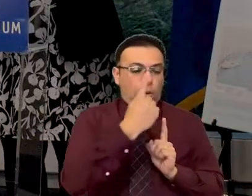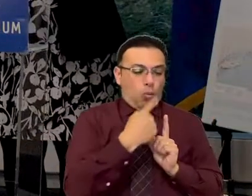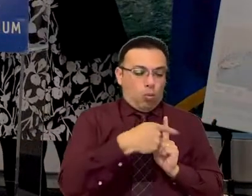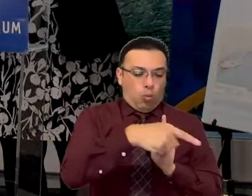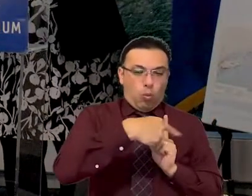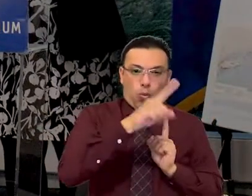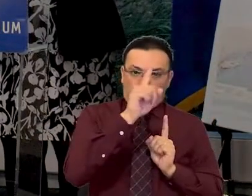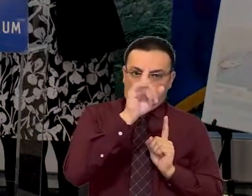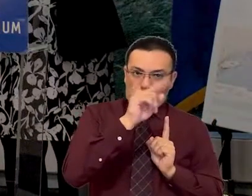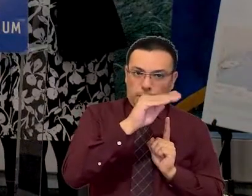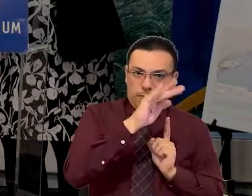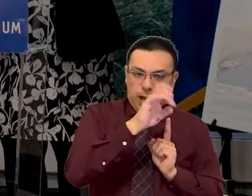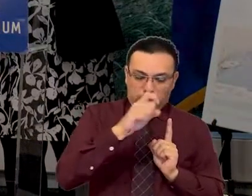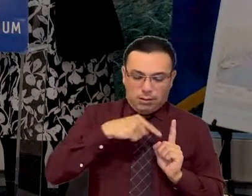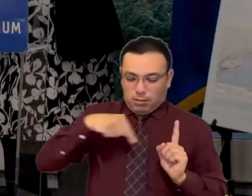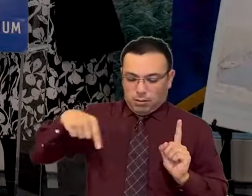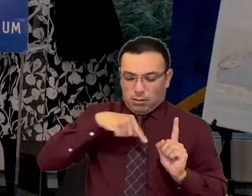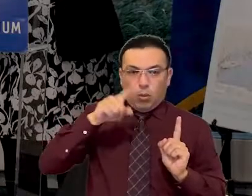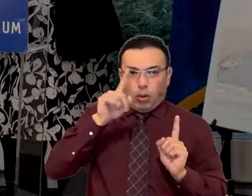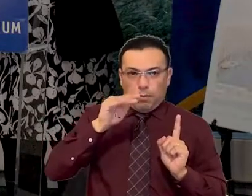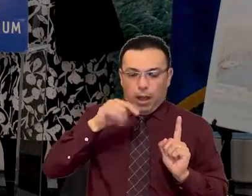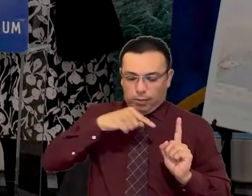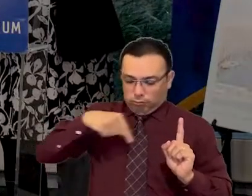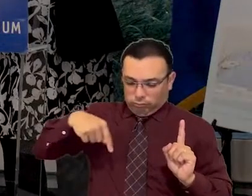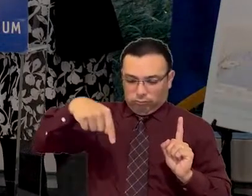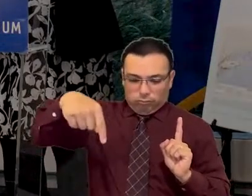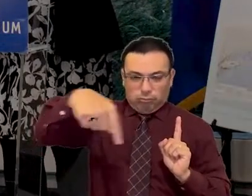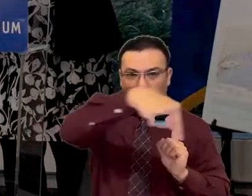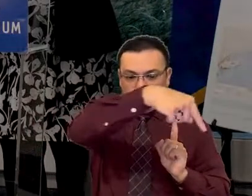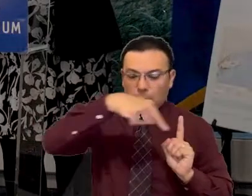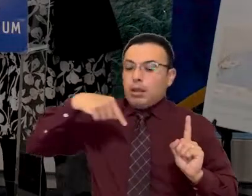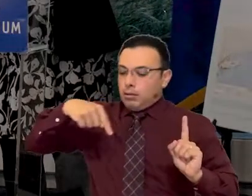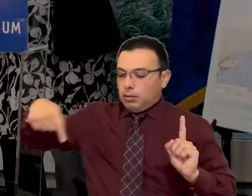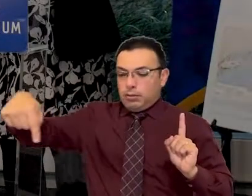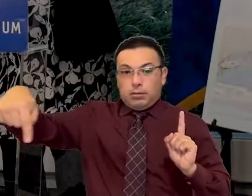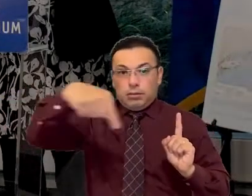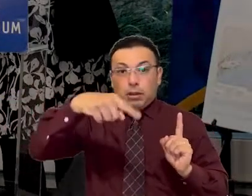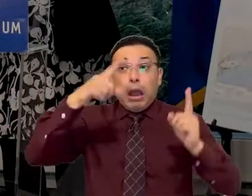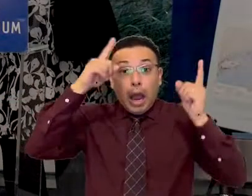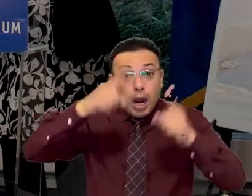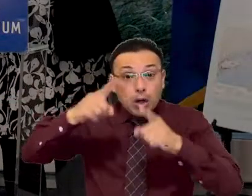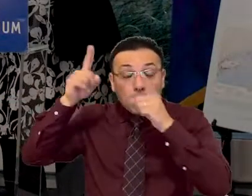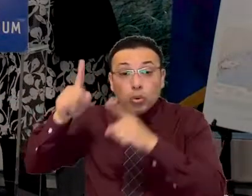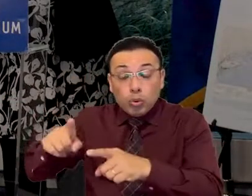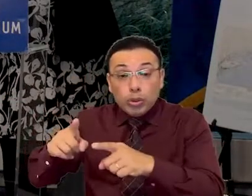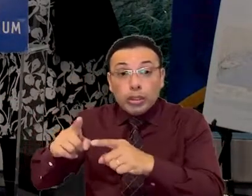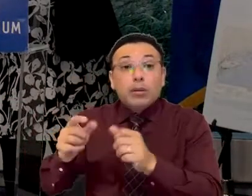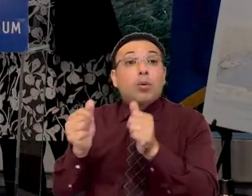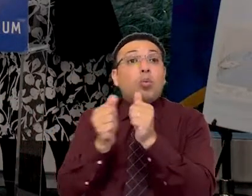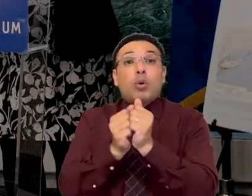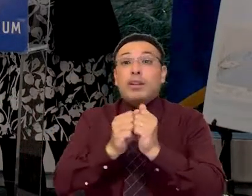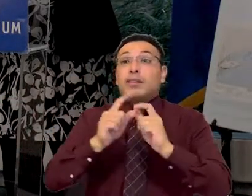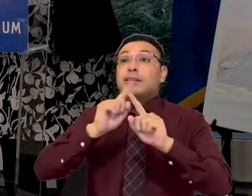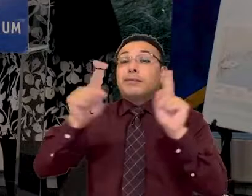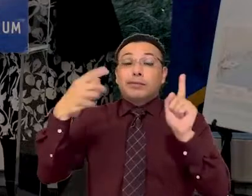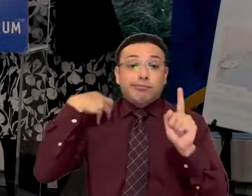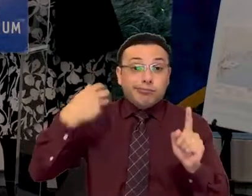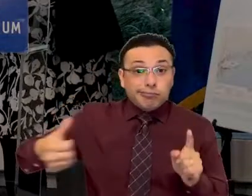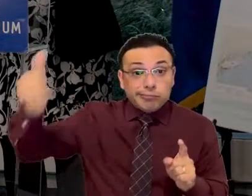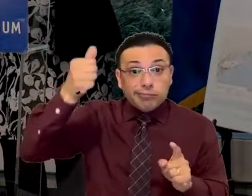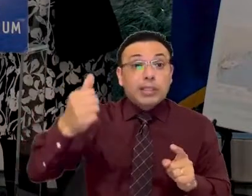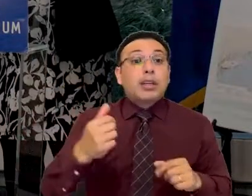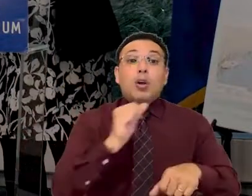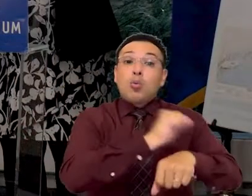agreed with fishermen and federal and state officials to this fixed layout to create a predictable grid so fishermen and others could